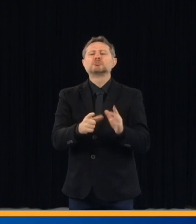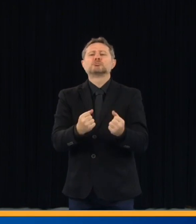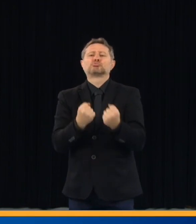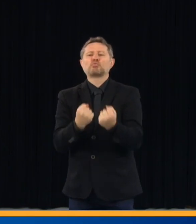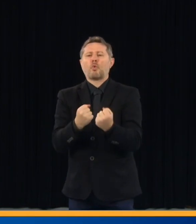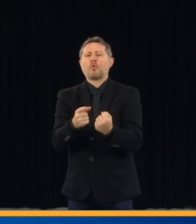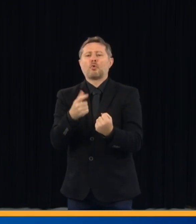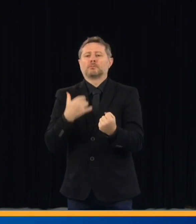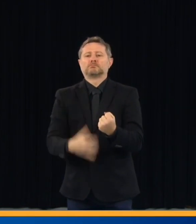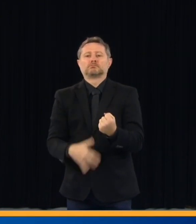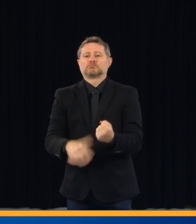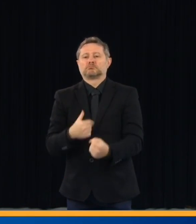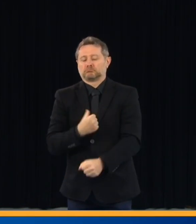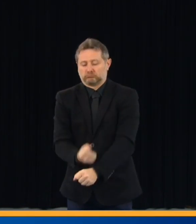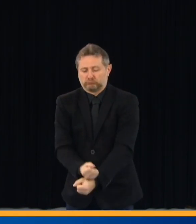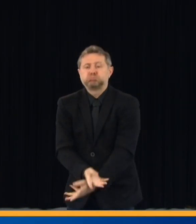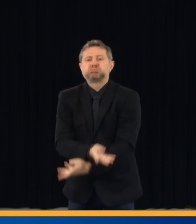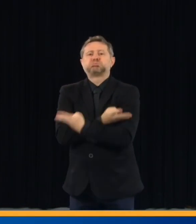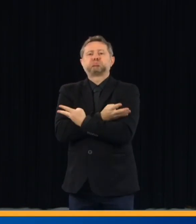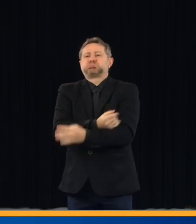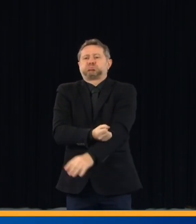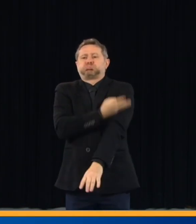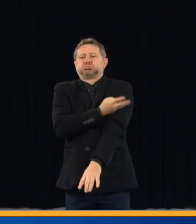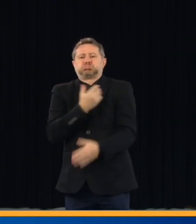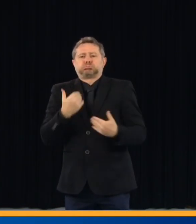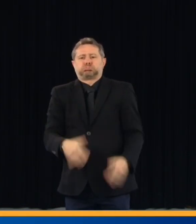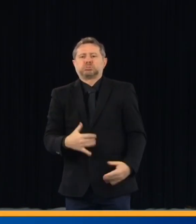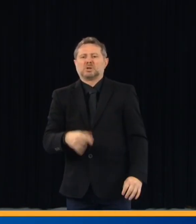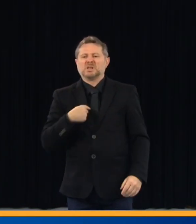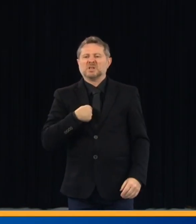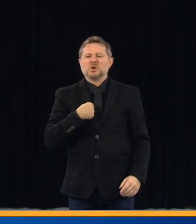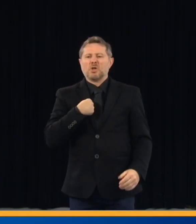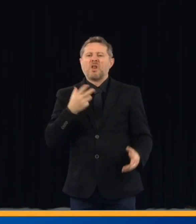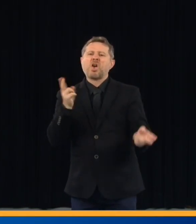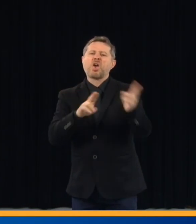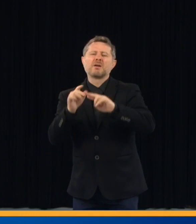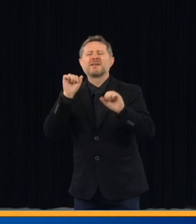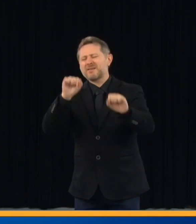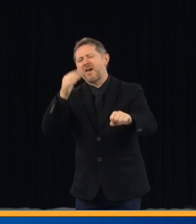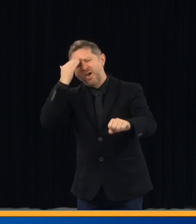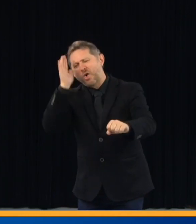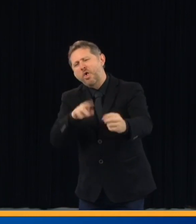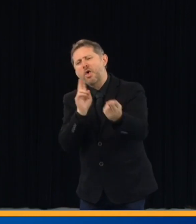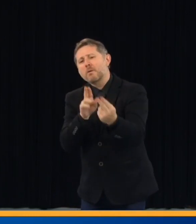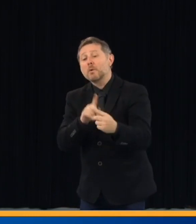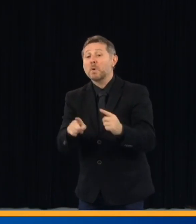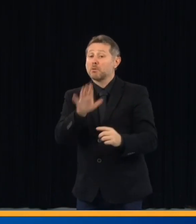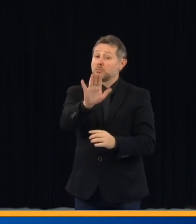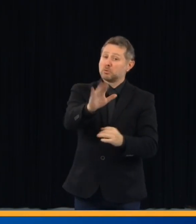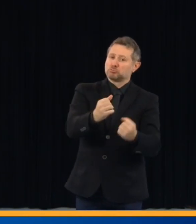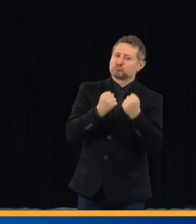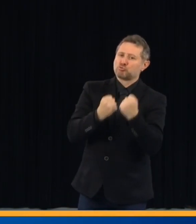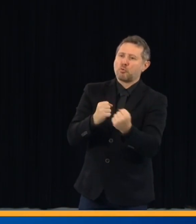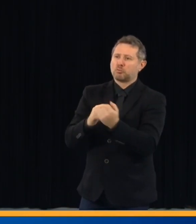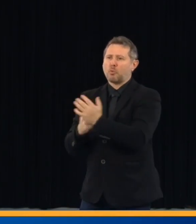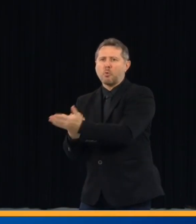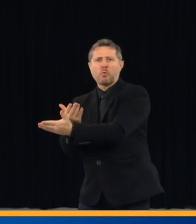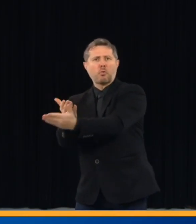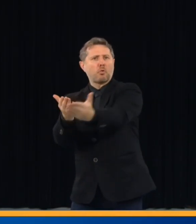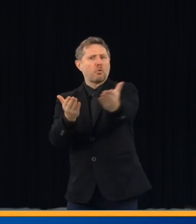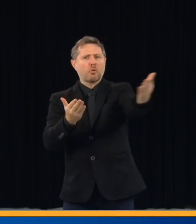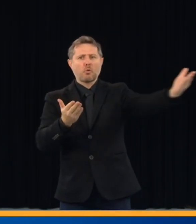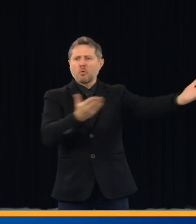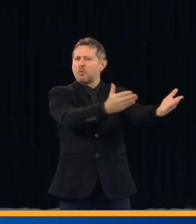incredible. And you know, we joke a lot, but the strength that you showed here and the dedication